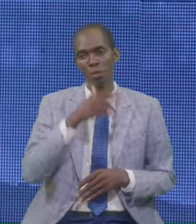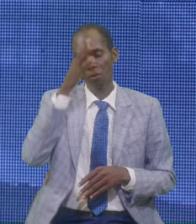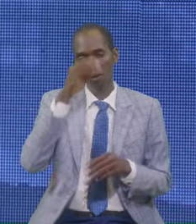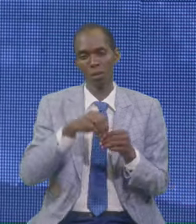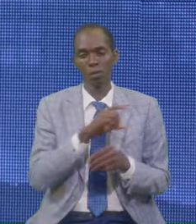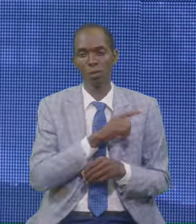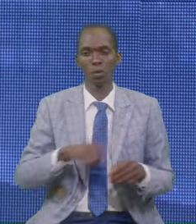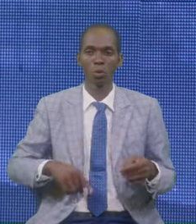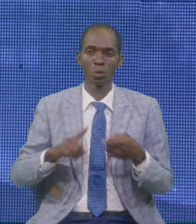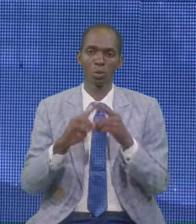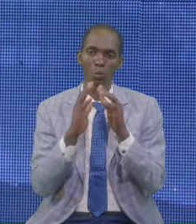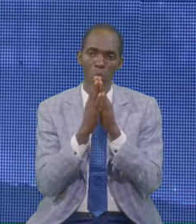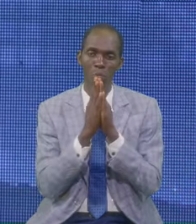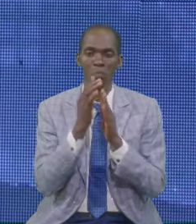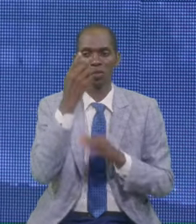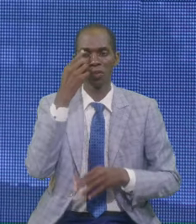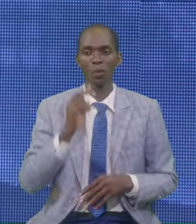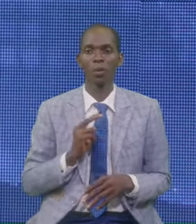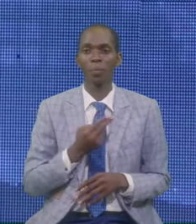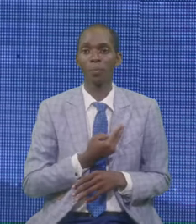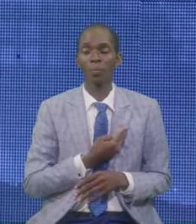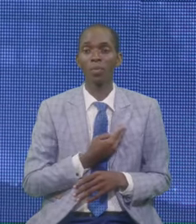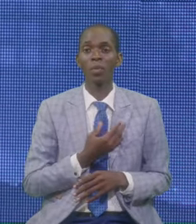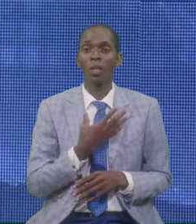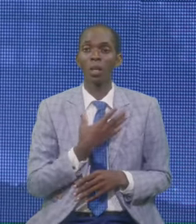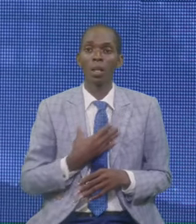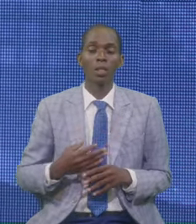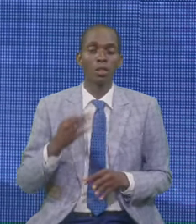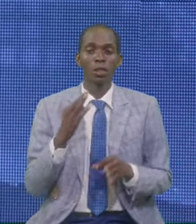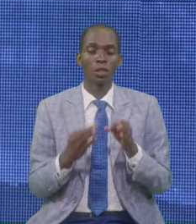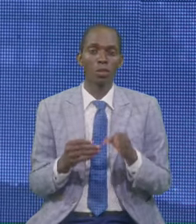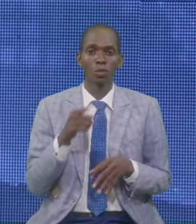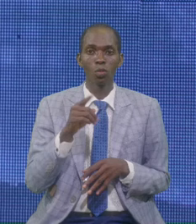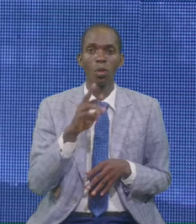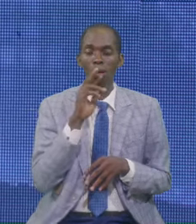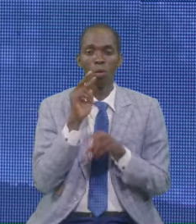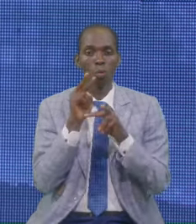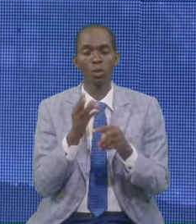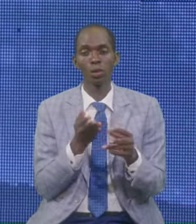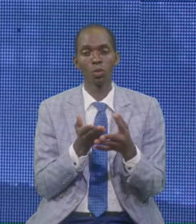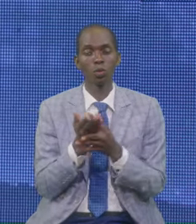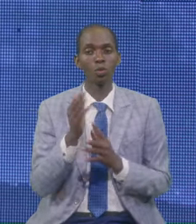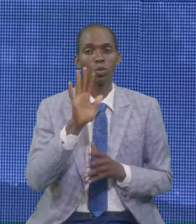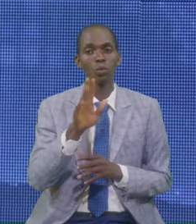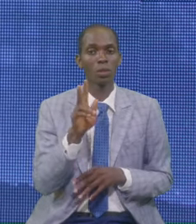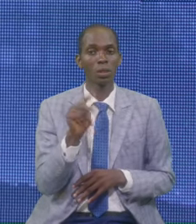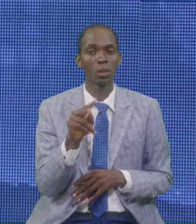Also, if you are listening via the radio or